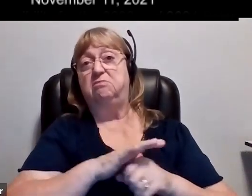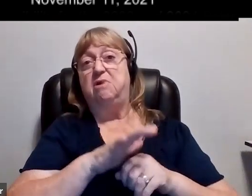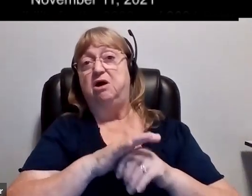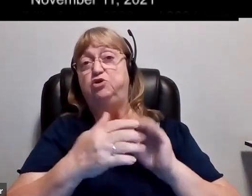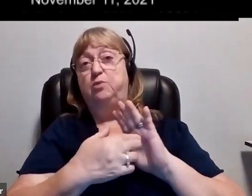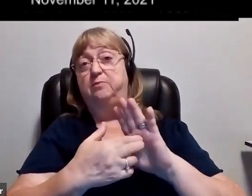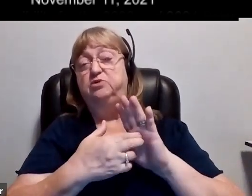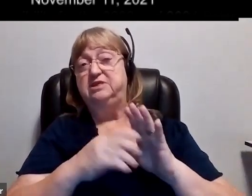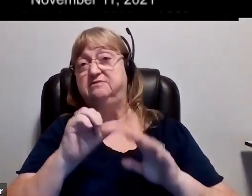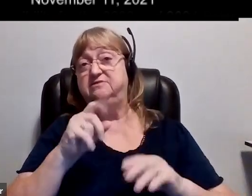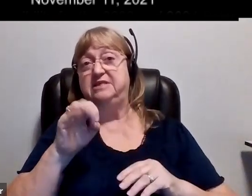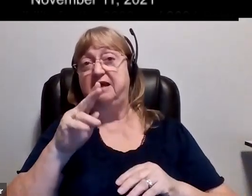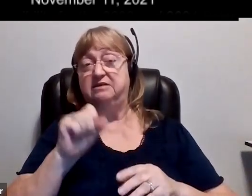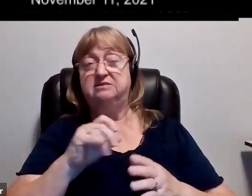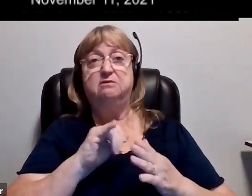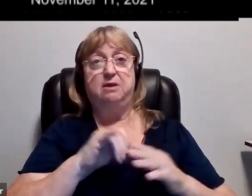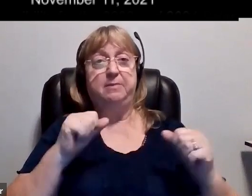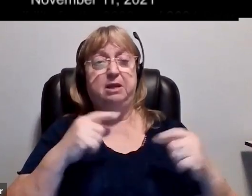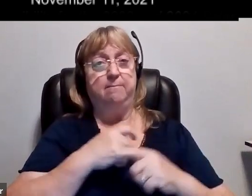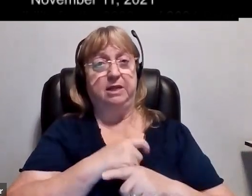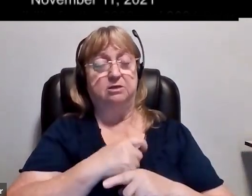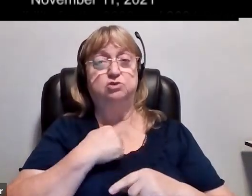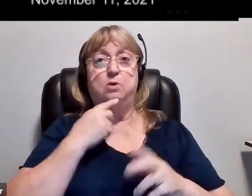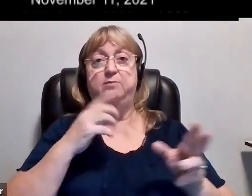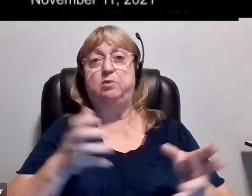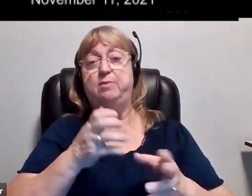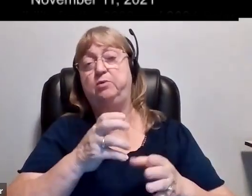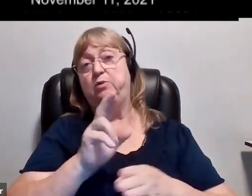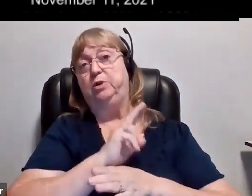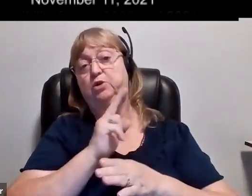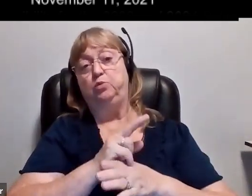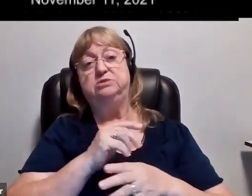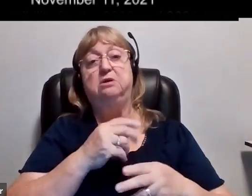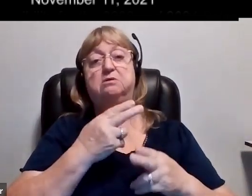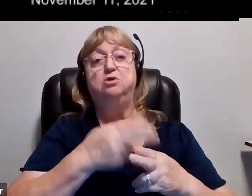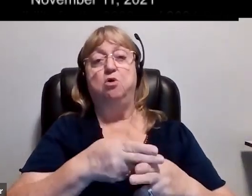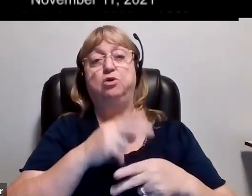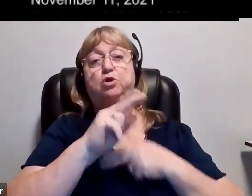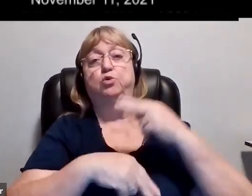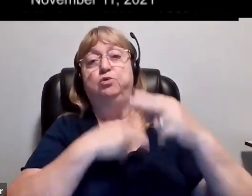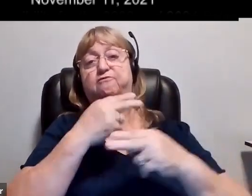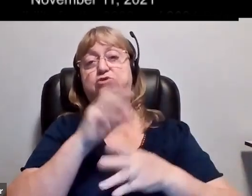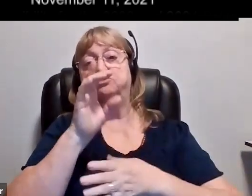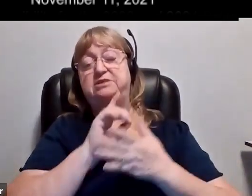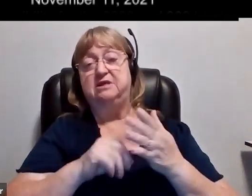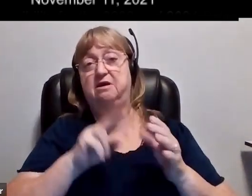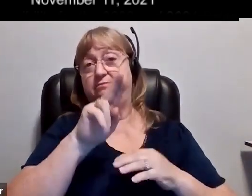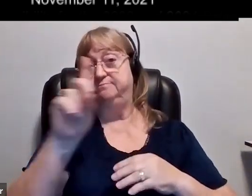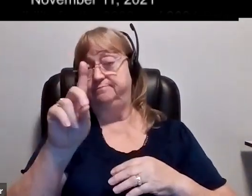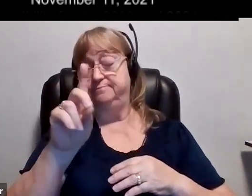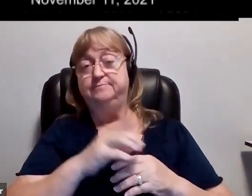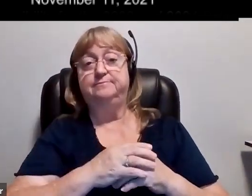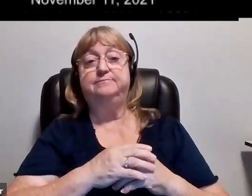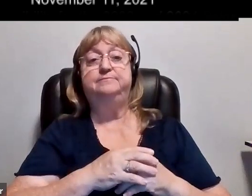get complicated. And so I'm promoting that we use the framework called universal design, which is the design of products and environments to